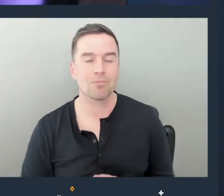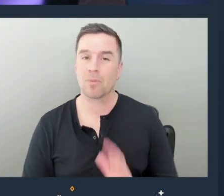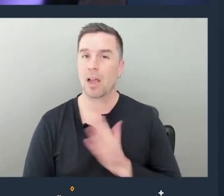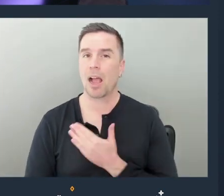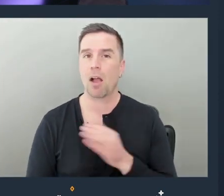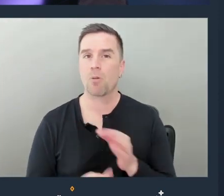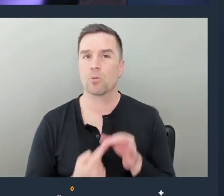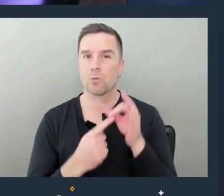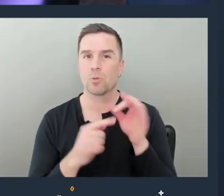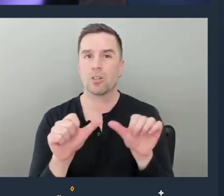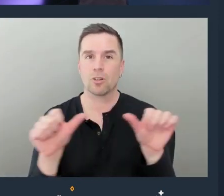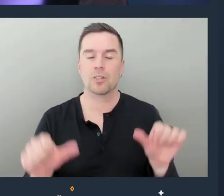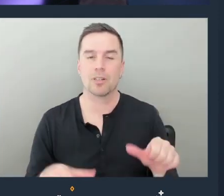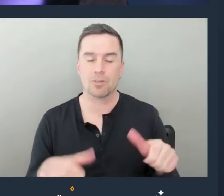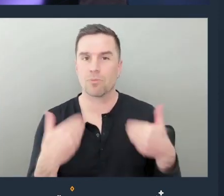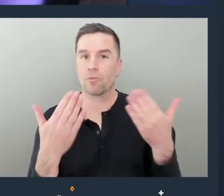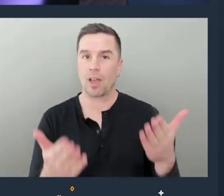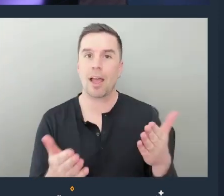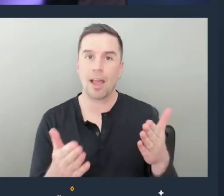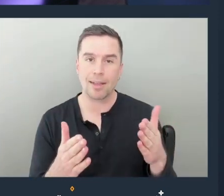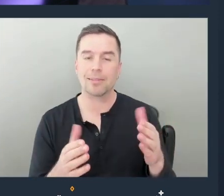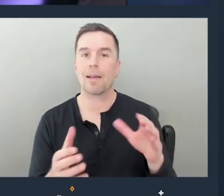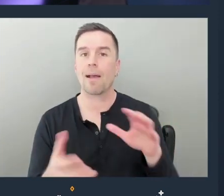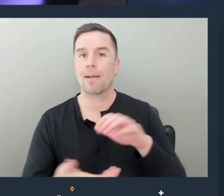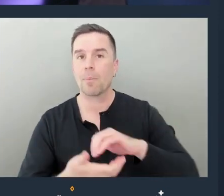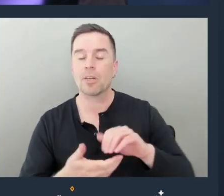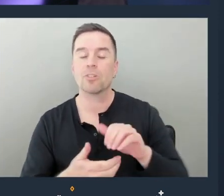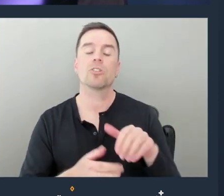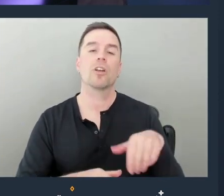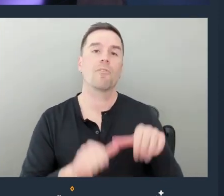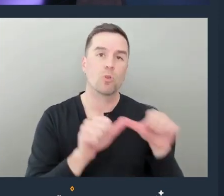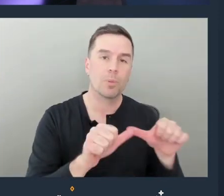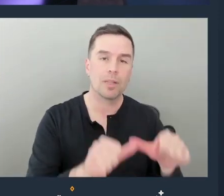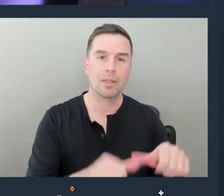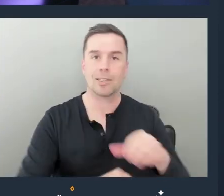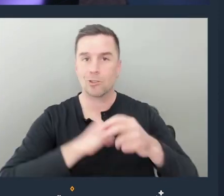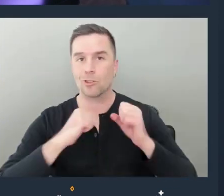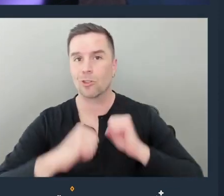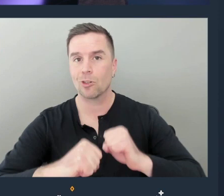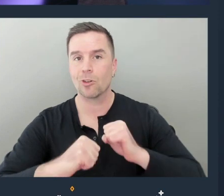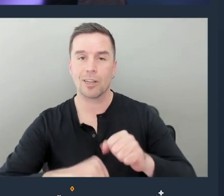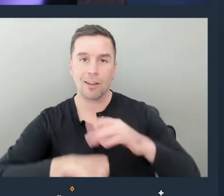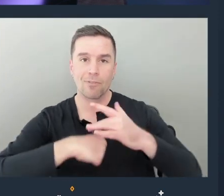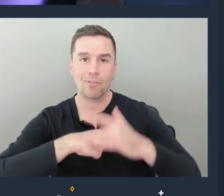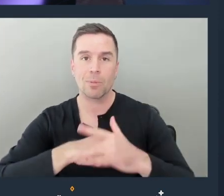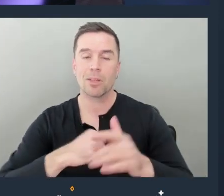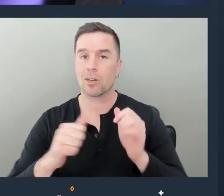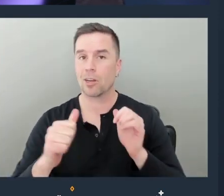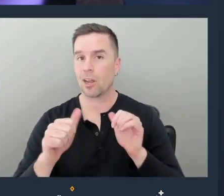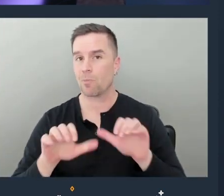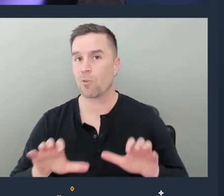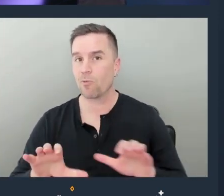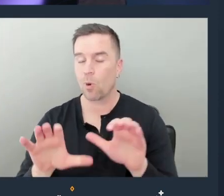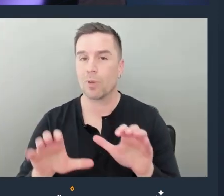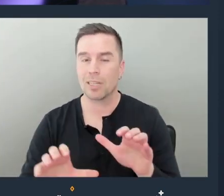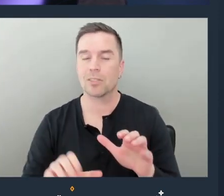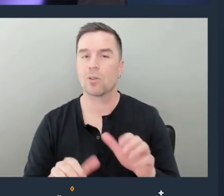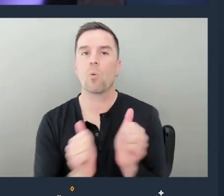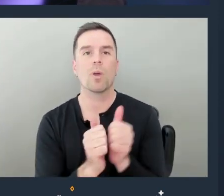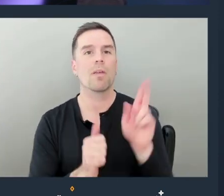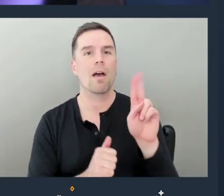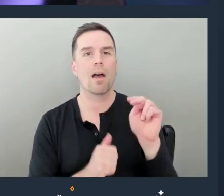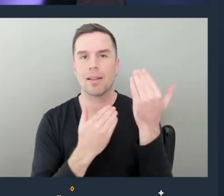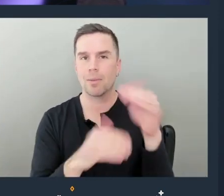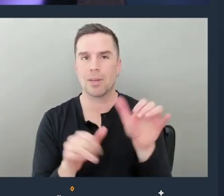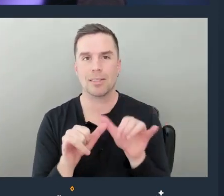an industry-leading combination of durability, security, availability, and performance at virtually unlimited scale. And we are